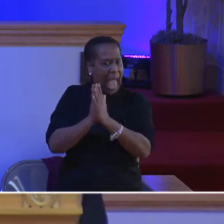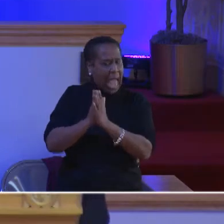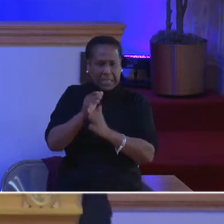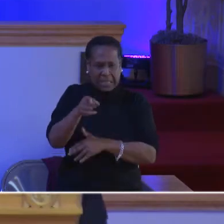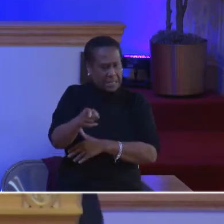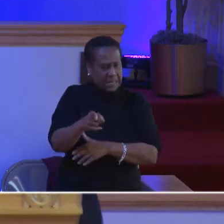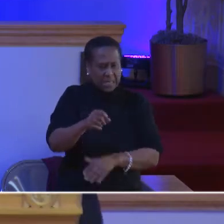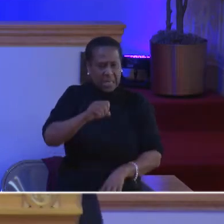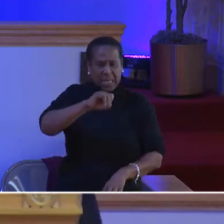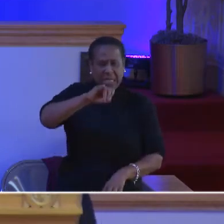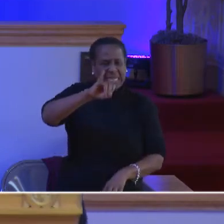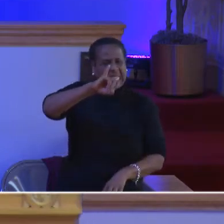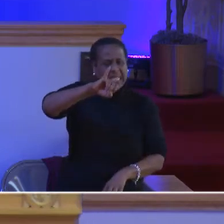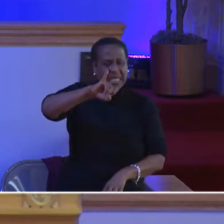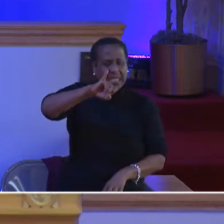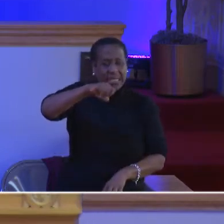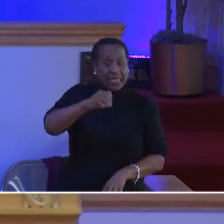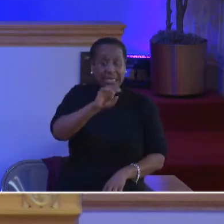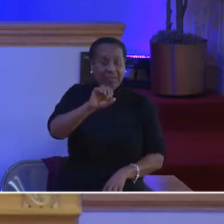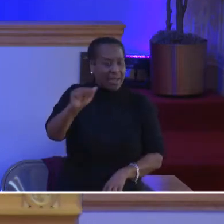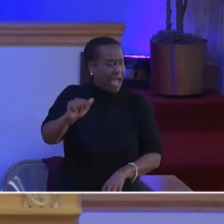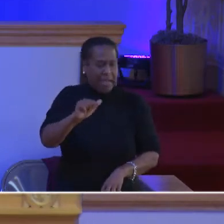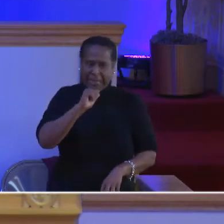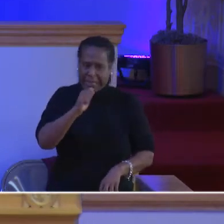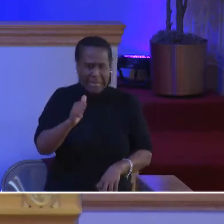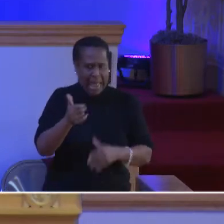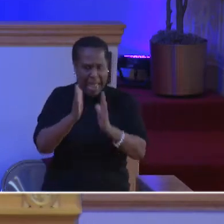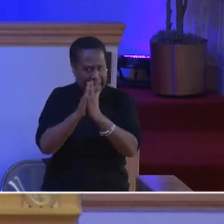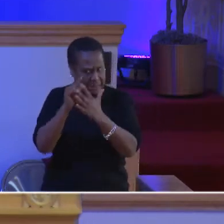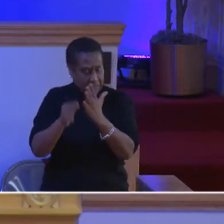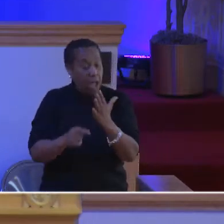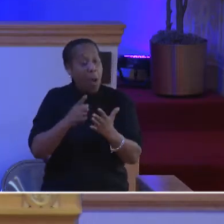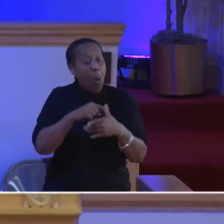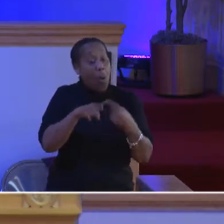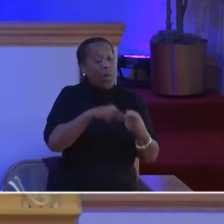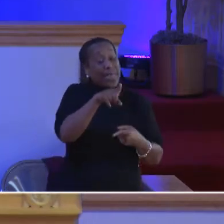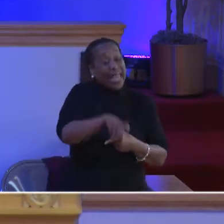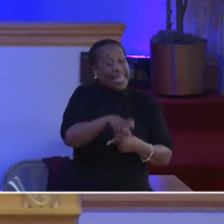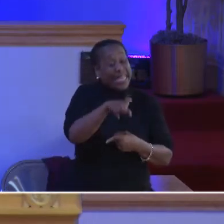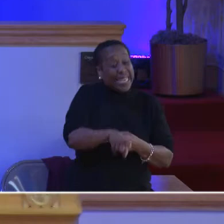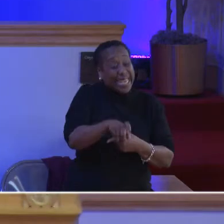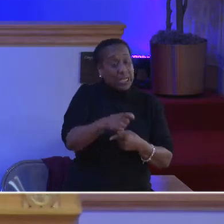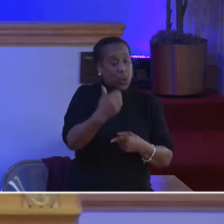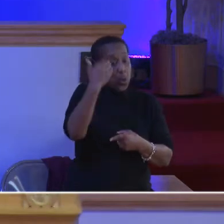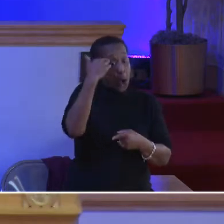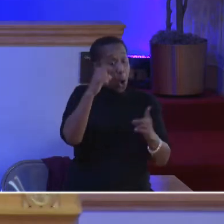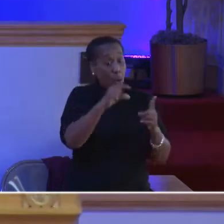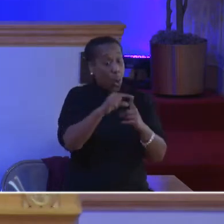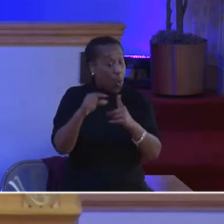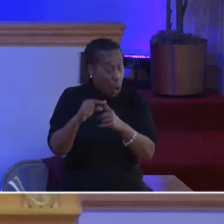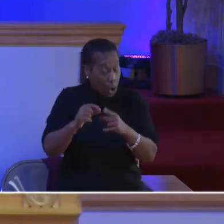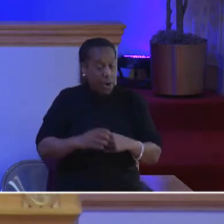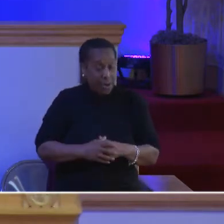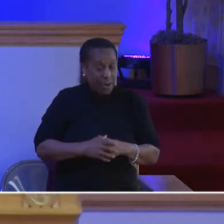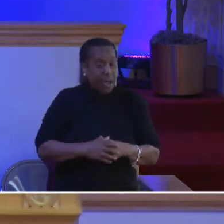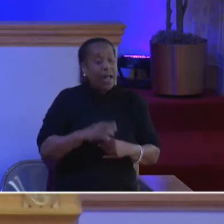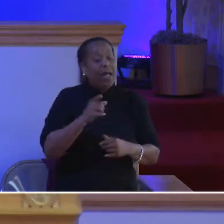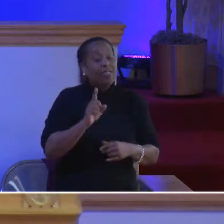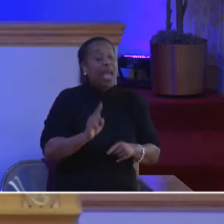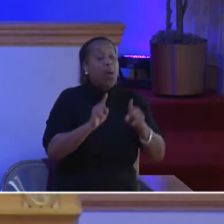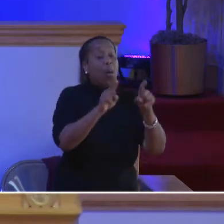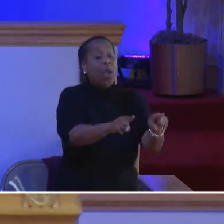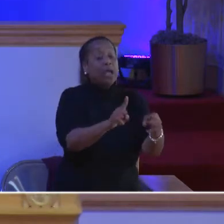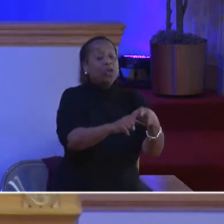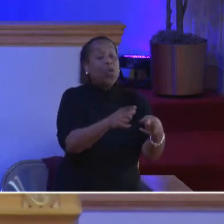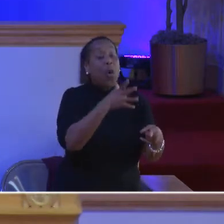ask Zephaniah, who was a peer. But when they needed to know the word, they went to